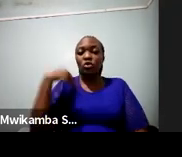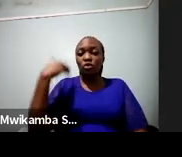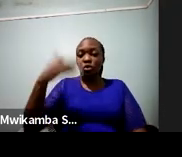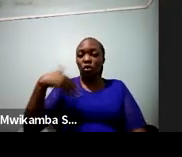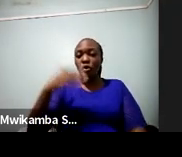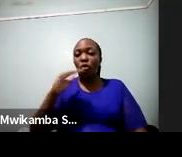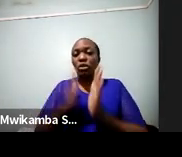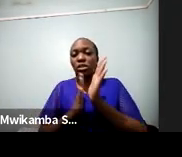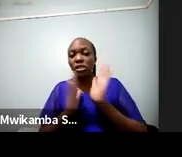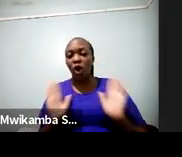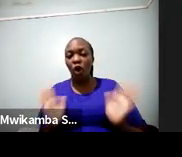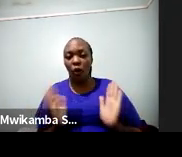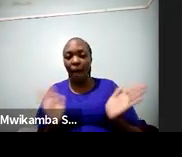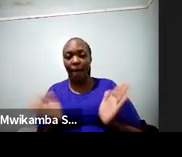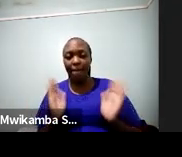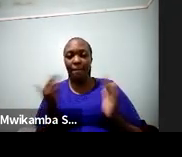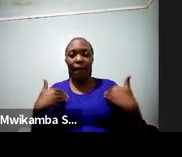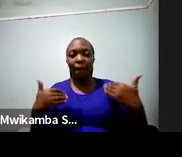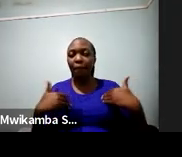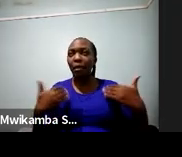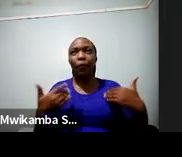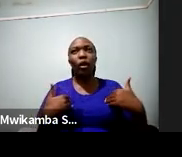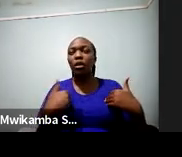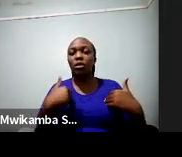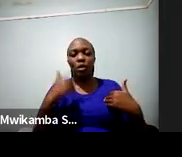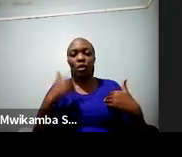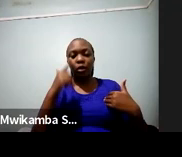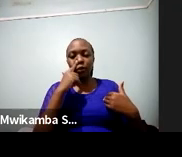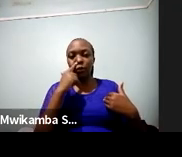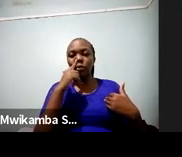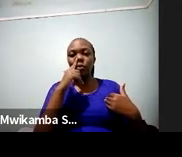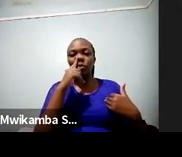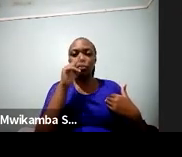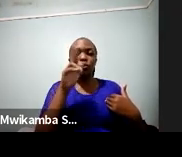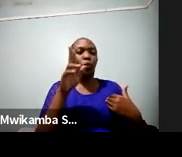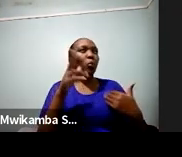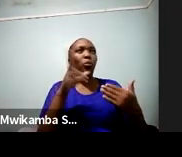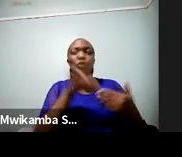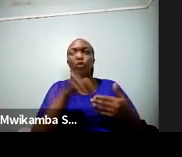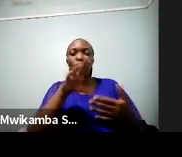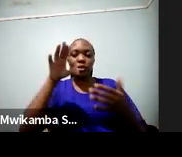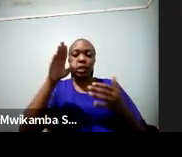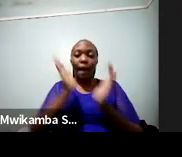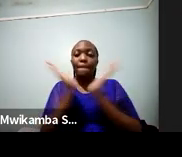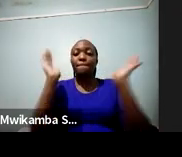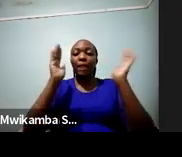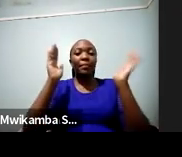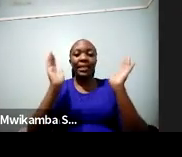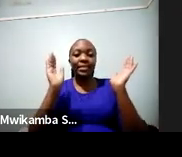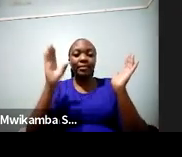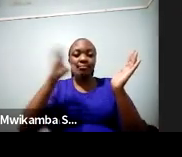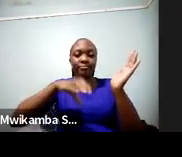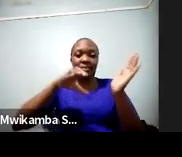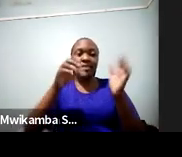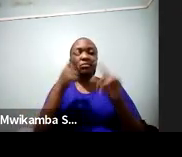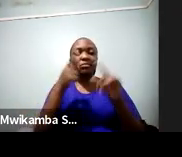a COVID period. You're going to expose yourself. So education is going to be an enabler to